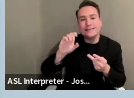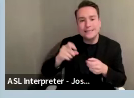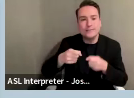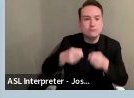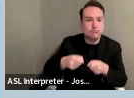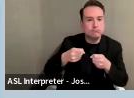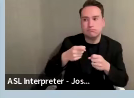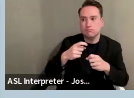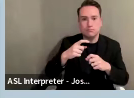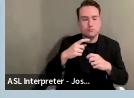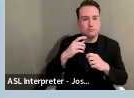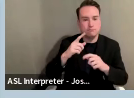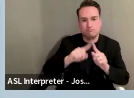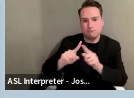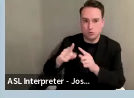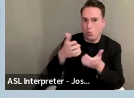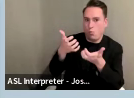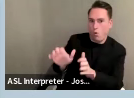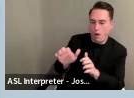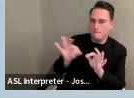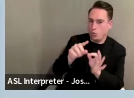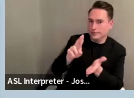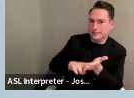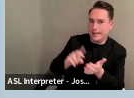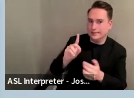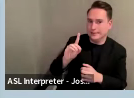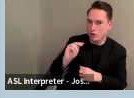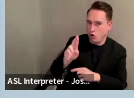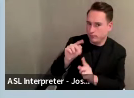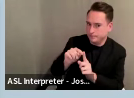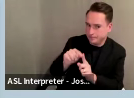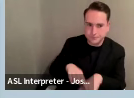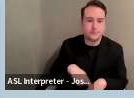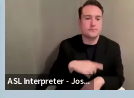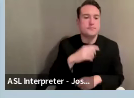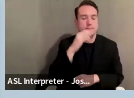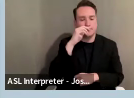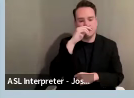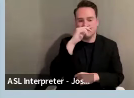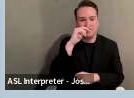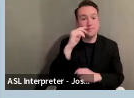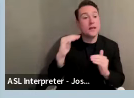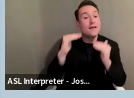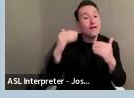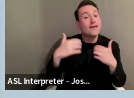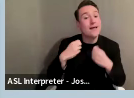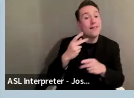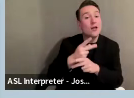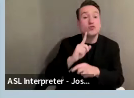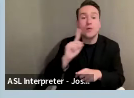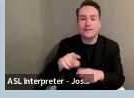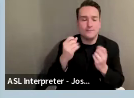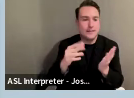the scope of these 2 documents is very limited. An advanced healthcare directive is many pages and it covers things